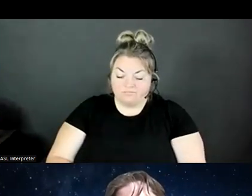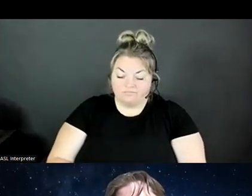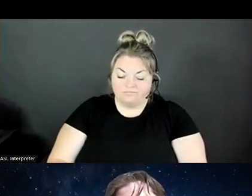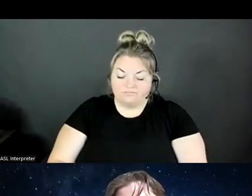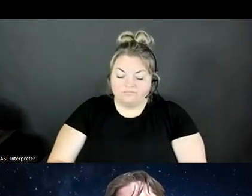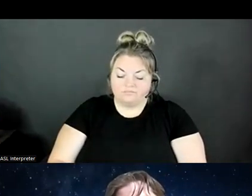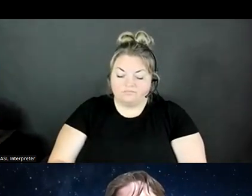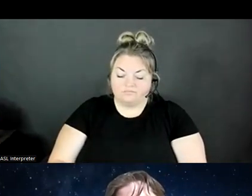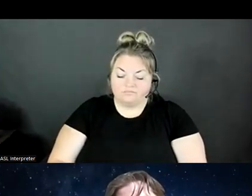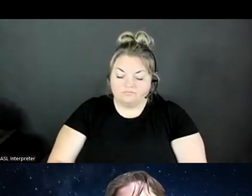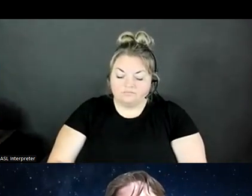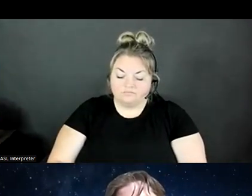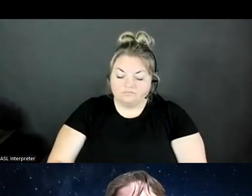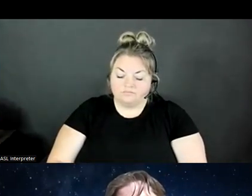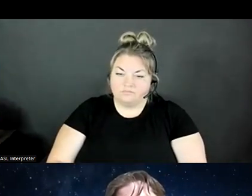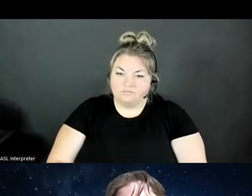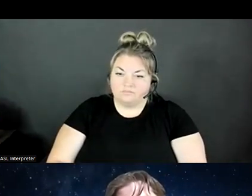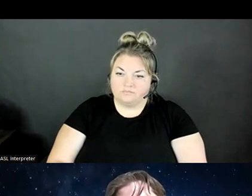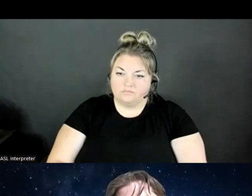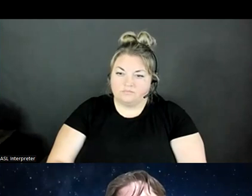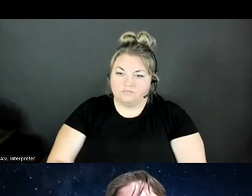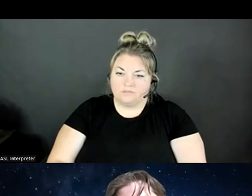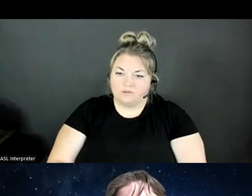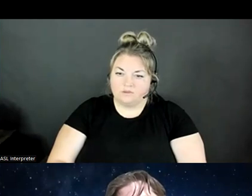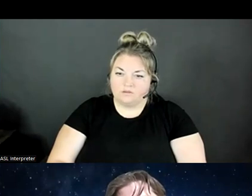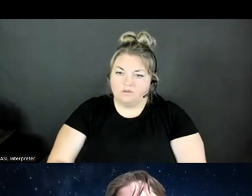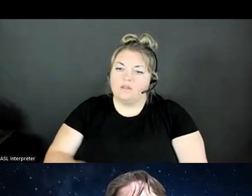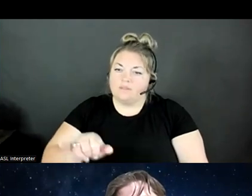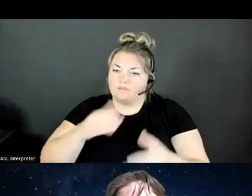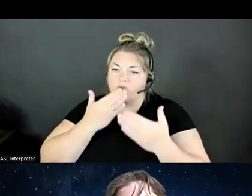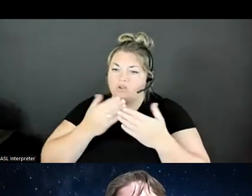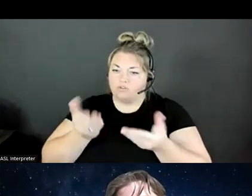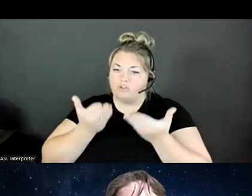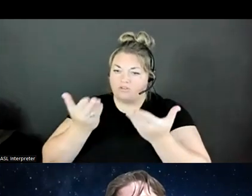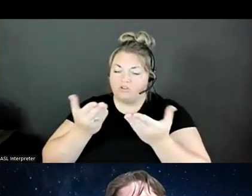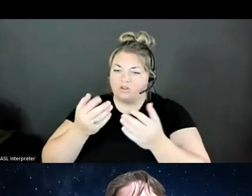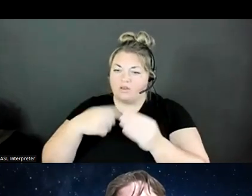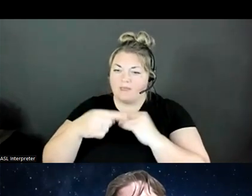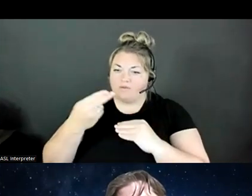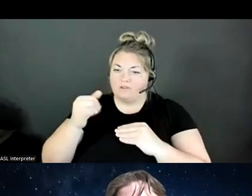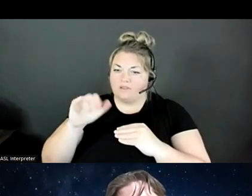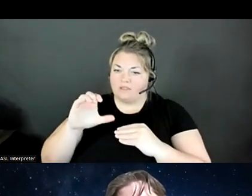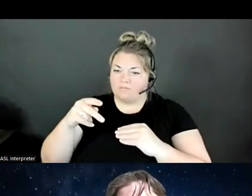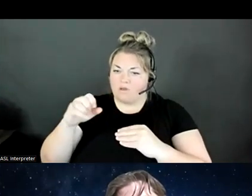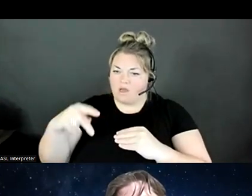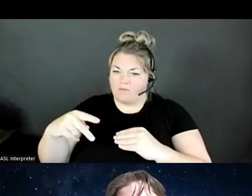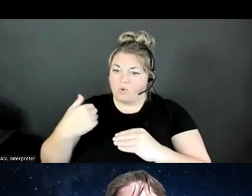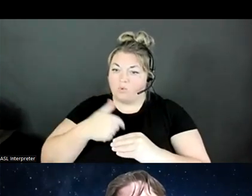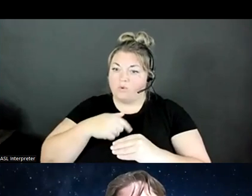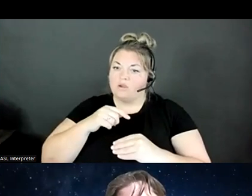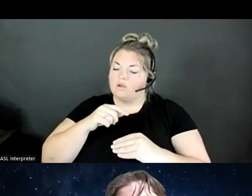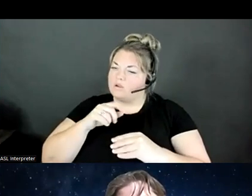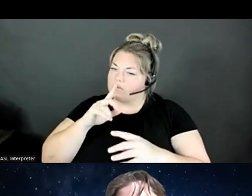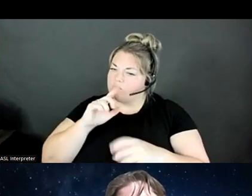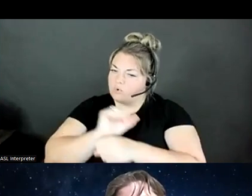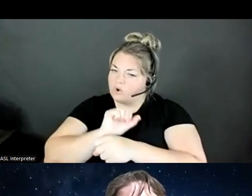So that's a great suggestion. Regarding HCPF, we are working unbelievably closely with HCPF.